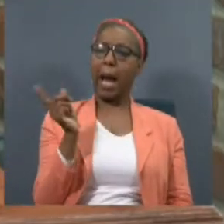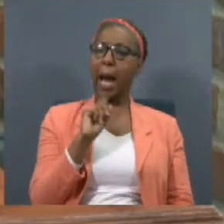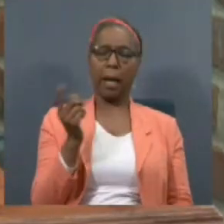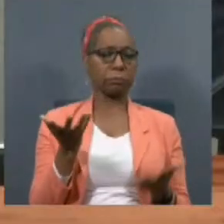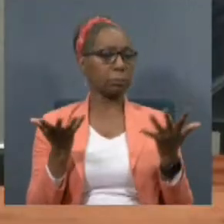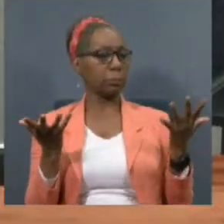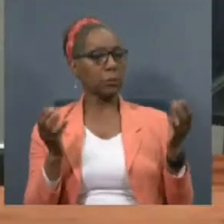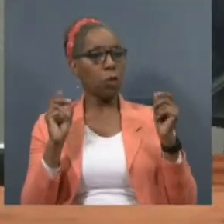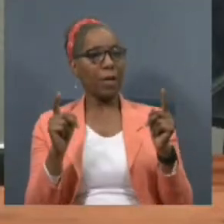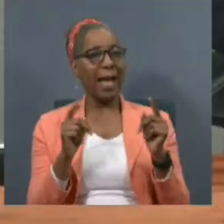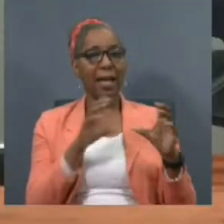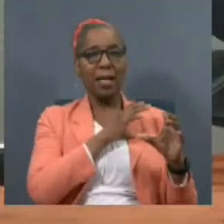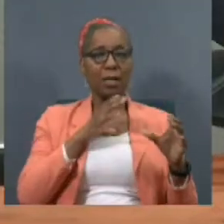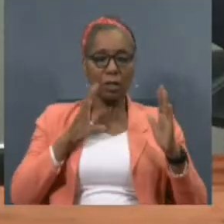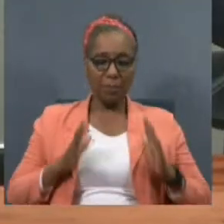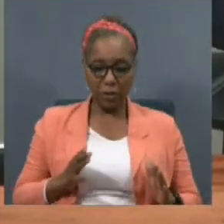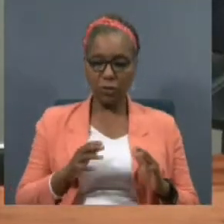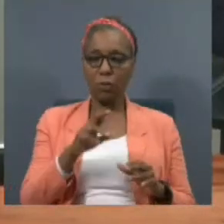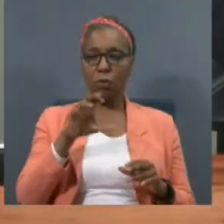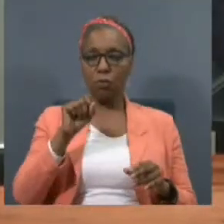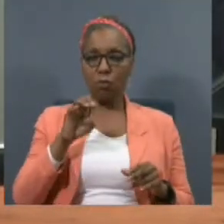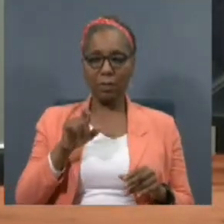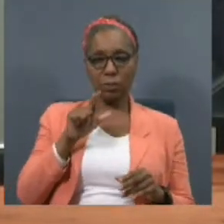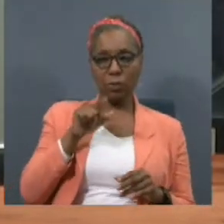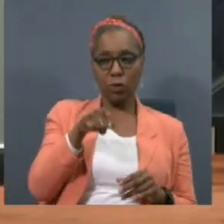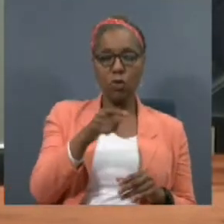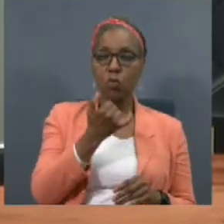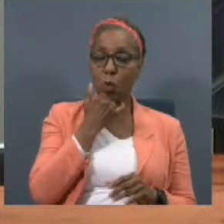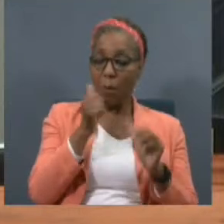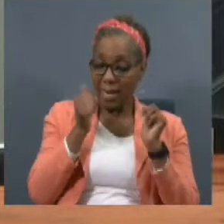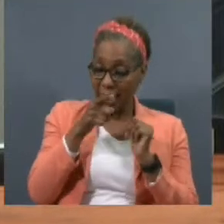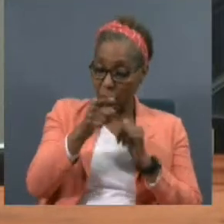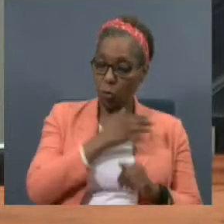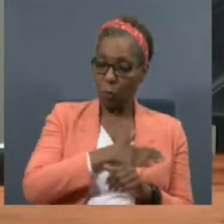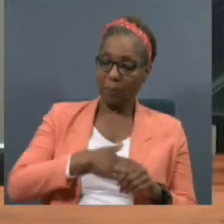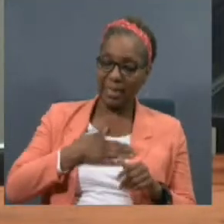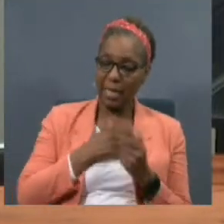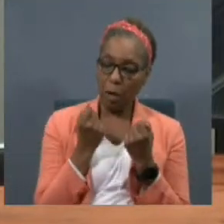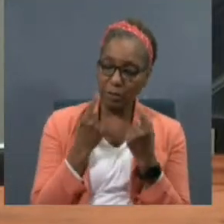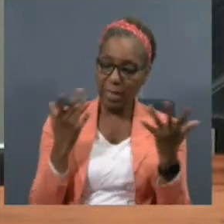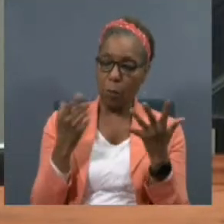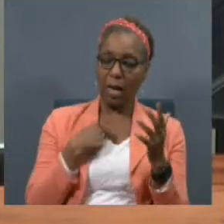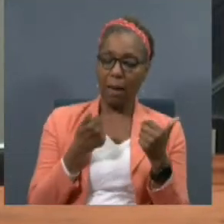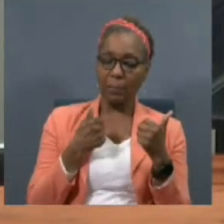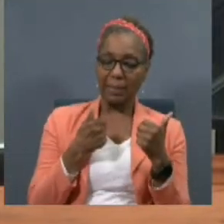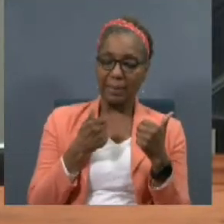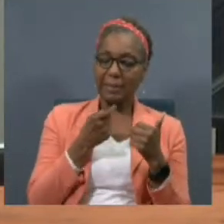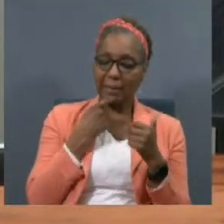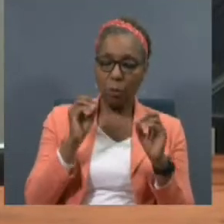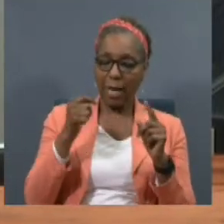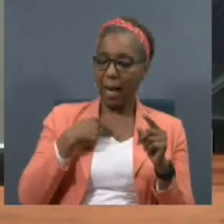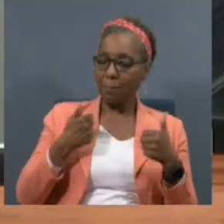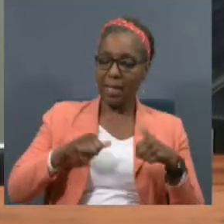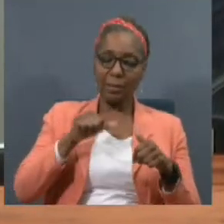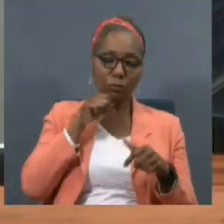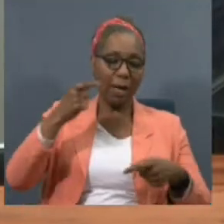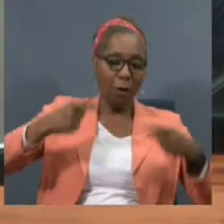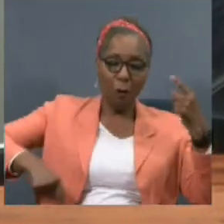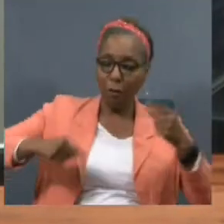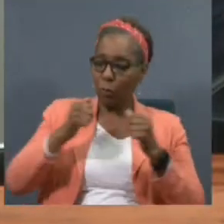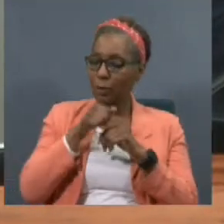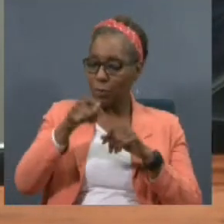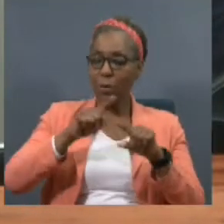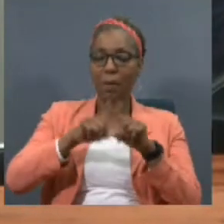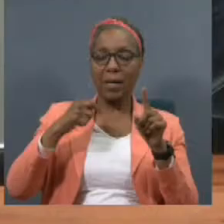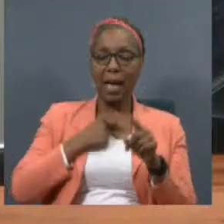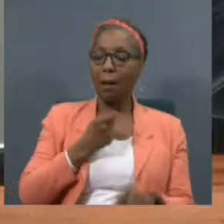Commissioner Russell, you're wrong on this. Could you please understand what I'm saying? I'm not trying to argue with you. I can't understand I'm what not, you're saying, I'm but not please arguing move with on. you. What